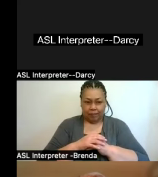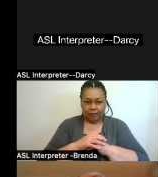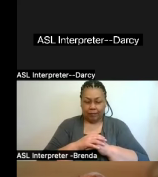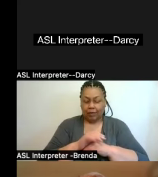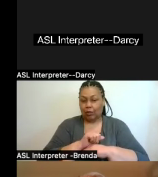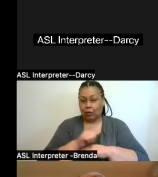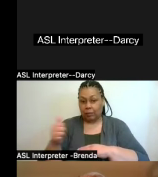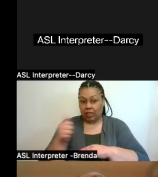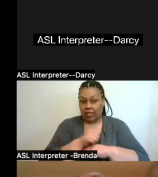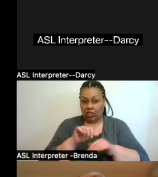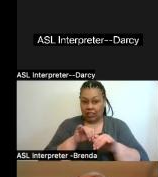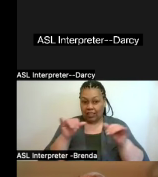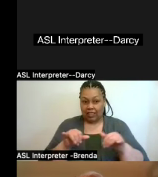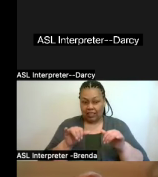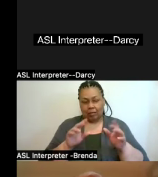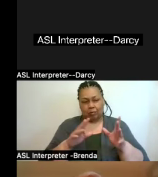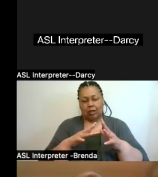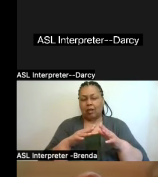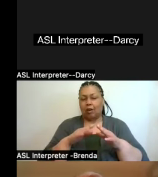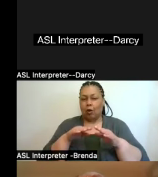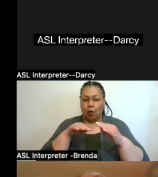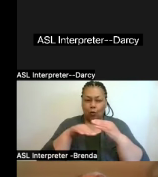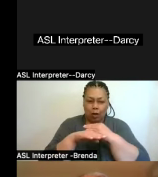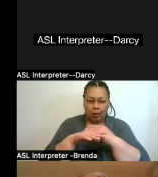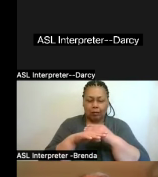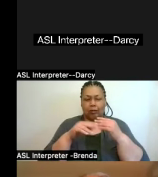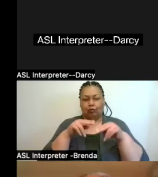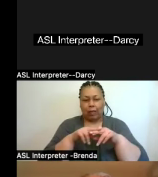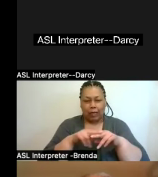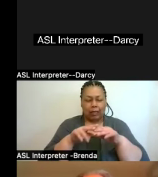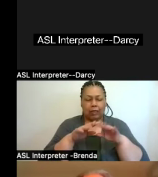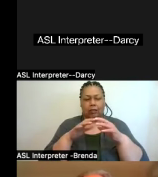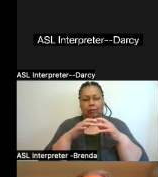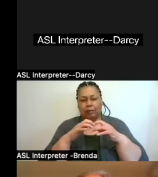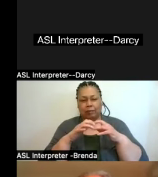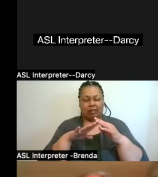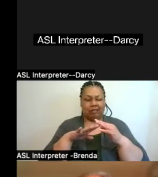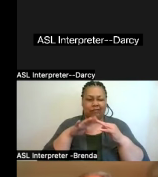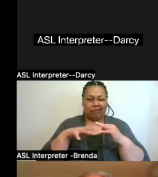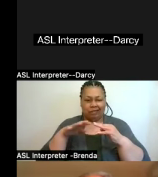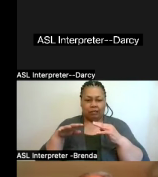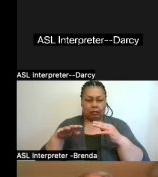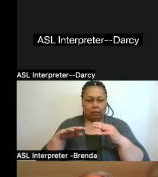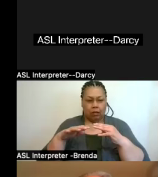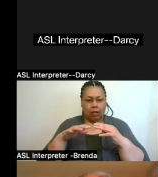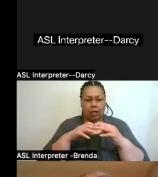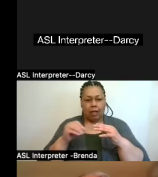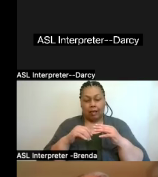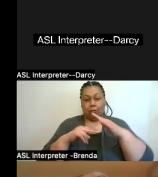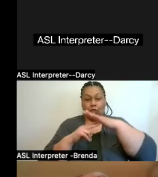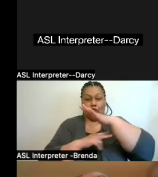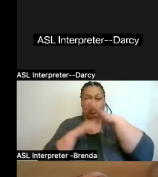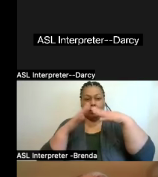And transportation systems is showing buckling of railroad lines and collapse of highway